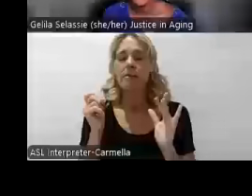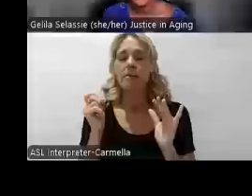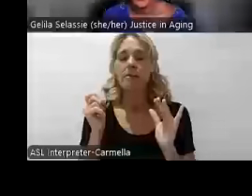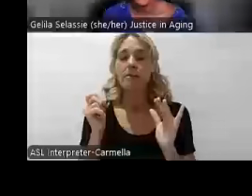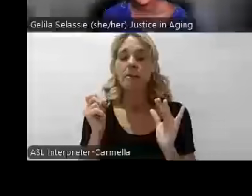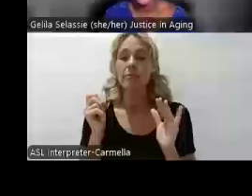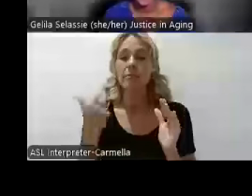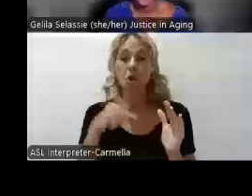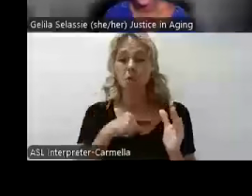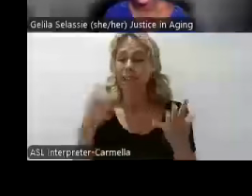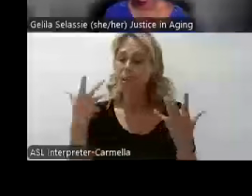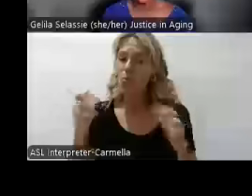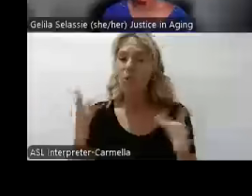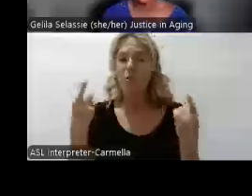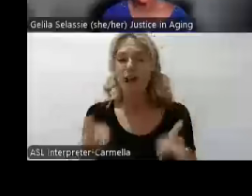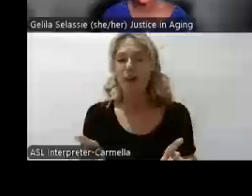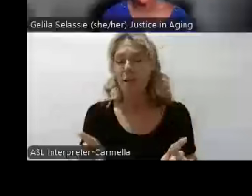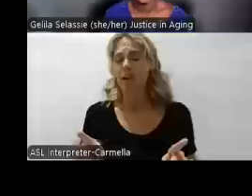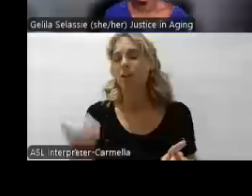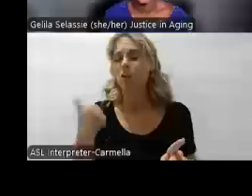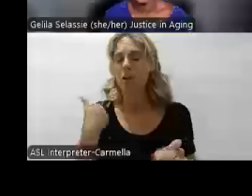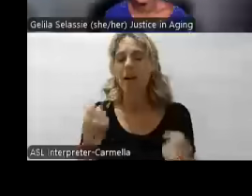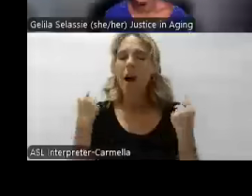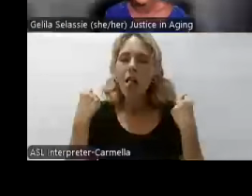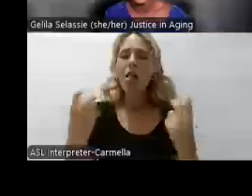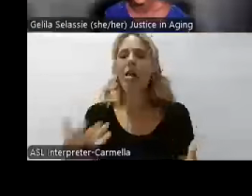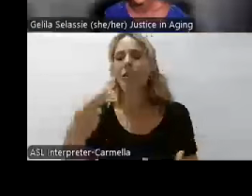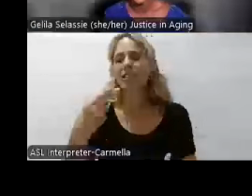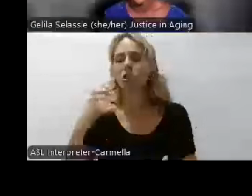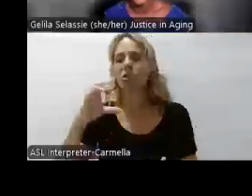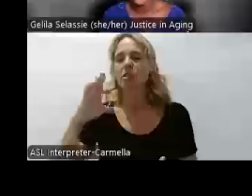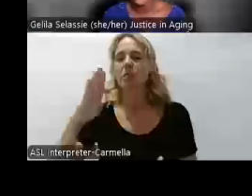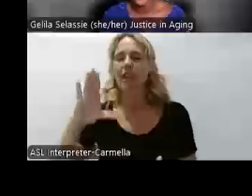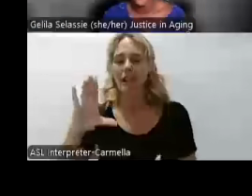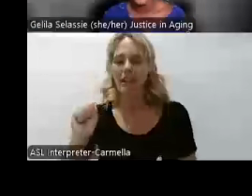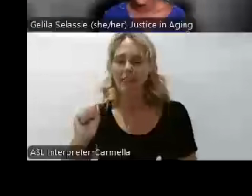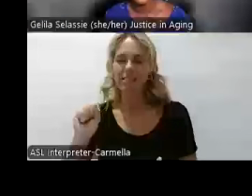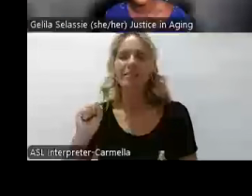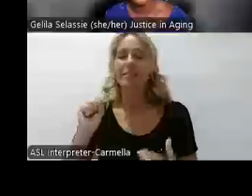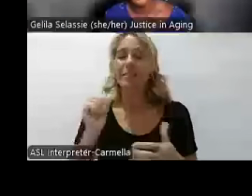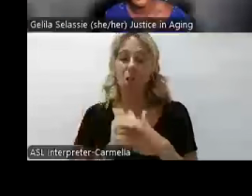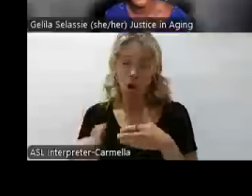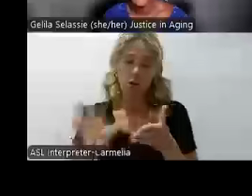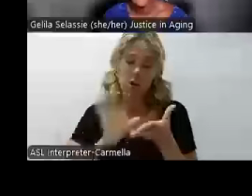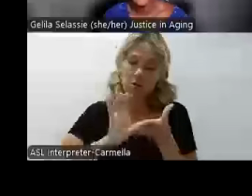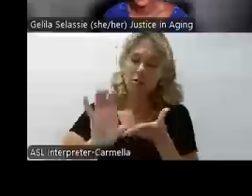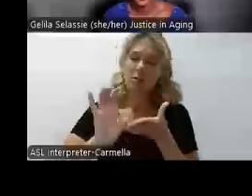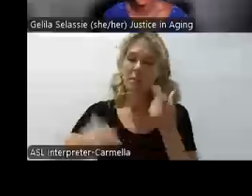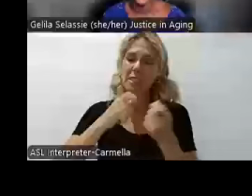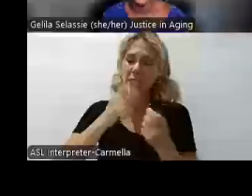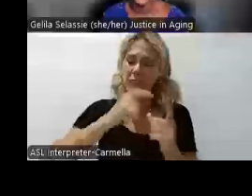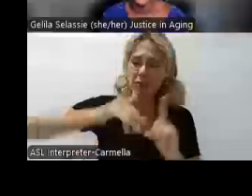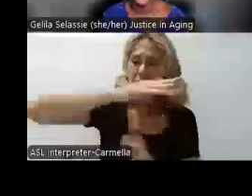what we didn't want to happen is to have a lot of HCBS dollars going to certain settings